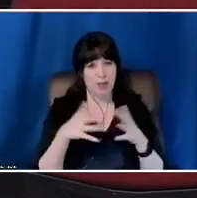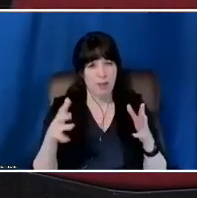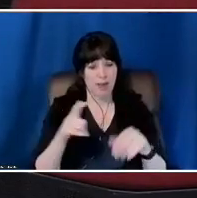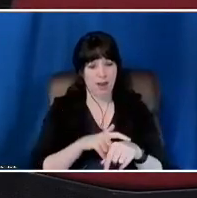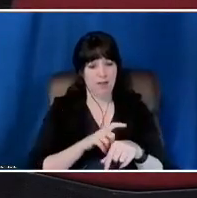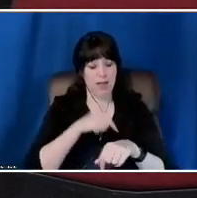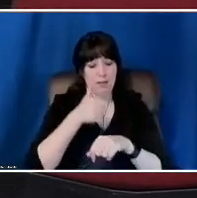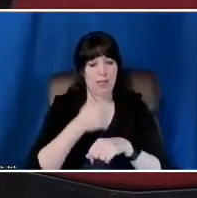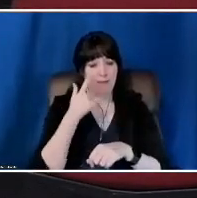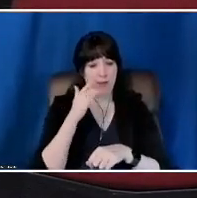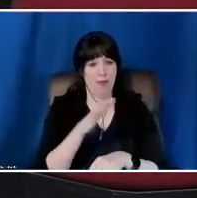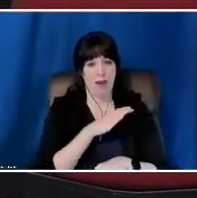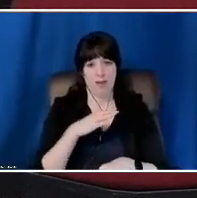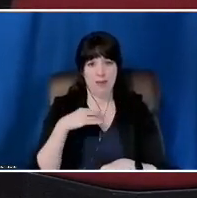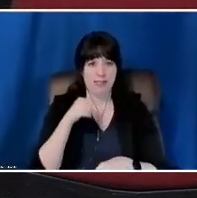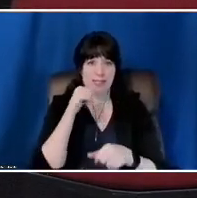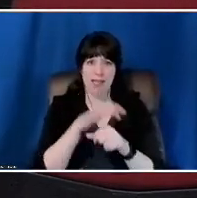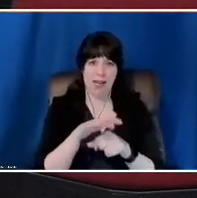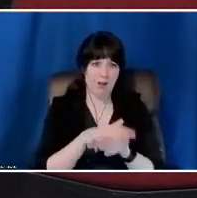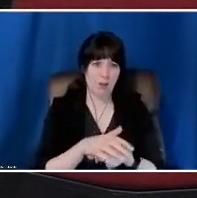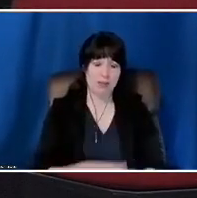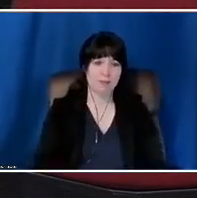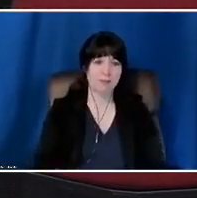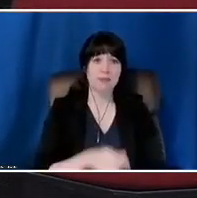committee is inadequate.